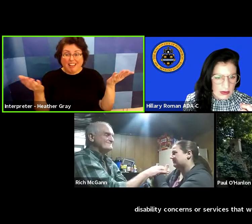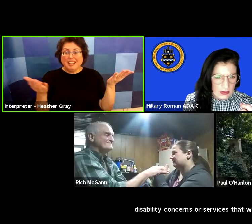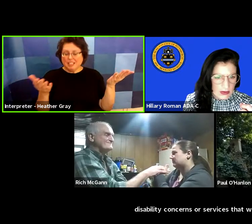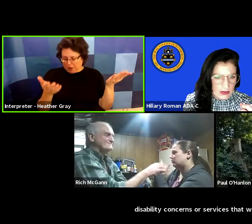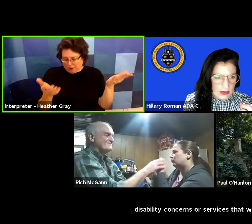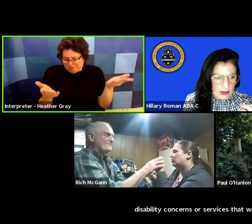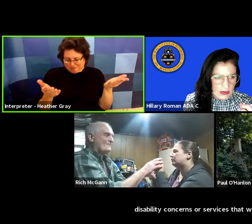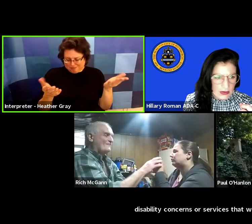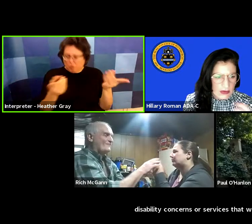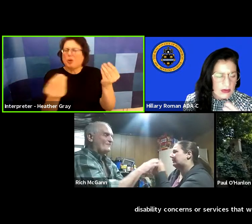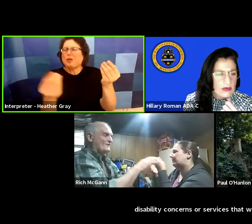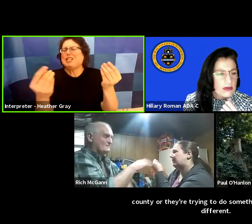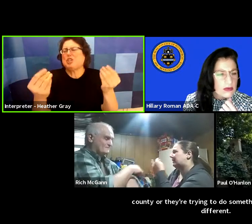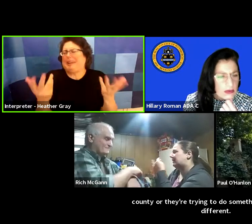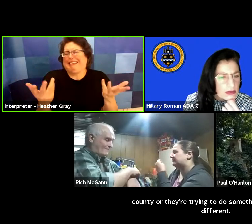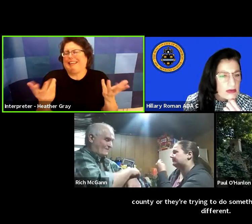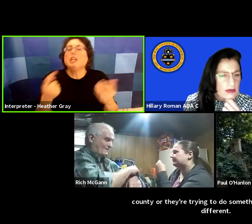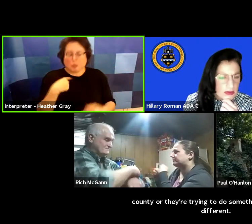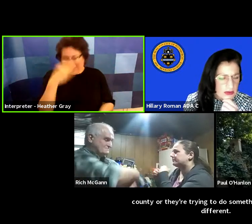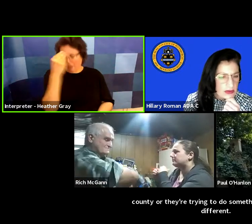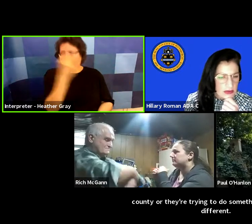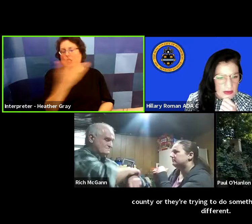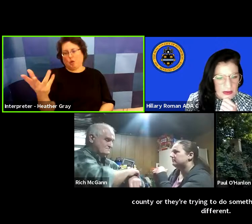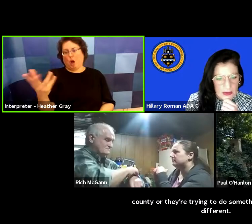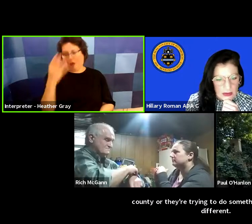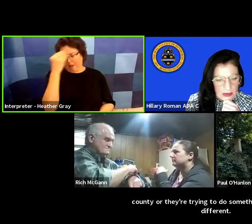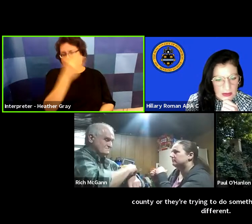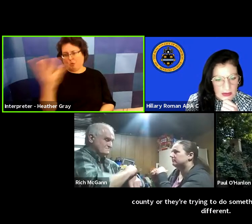completely different. So I will keep you guys in the loop with that.